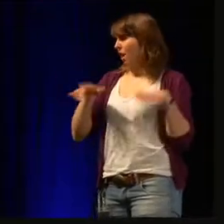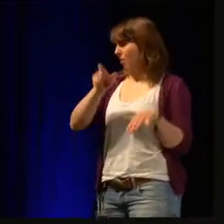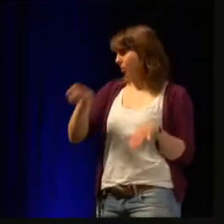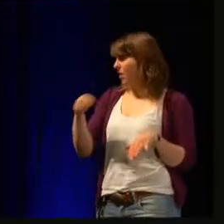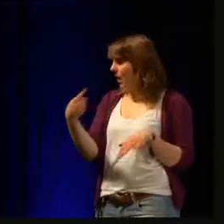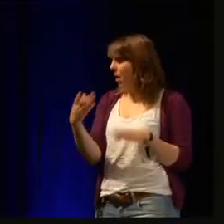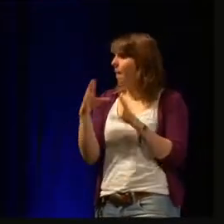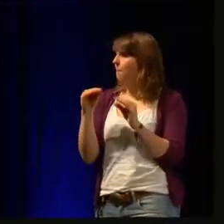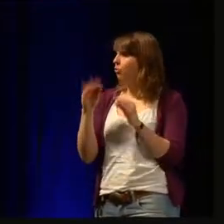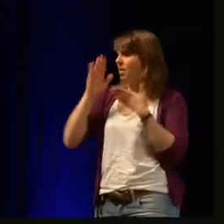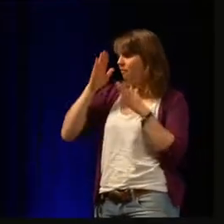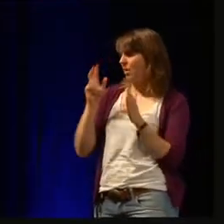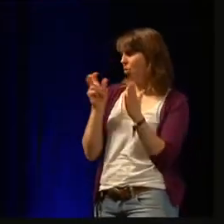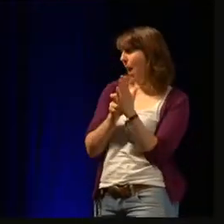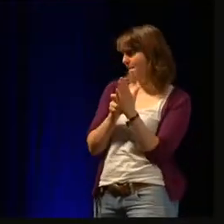a lot of